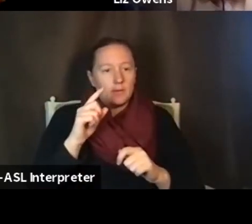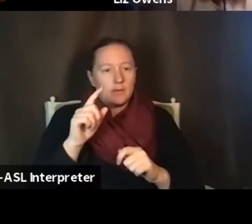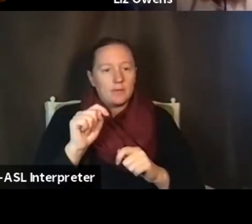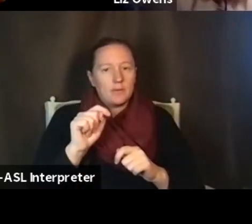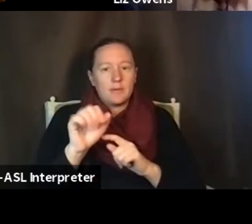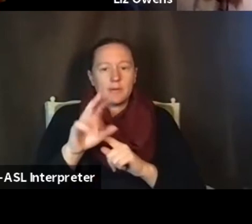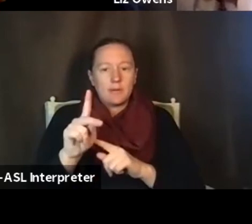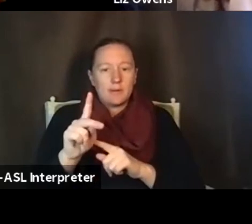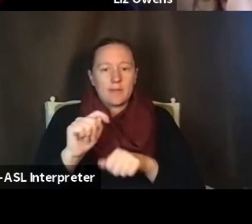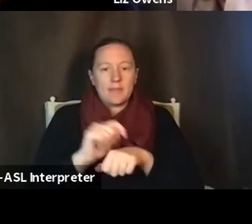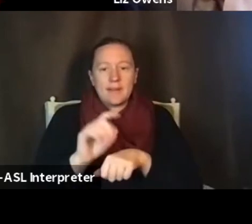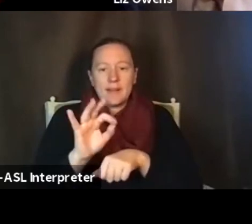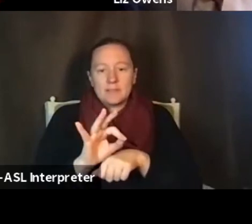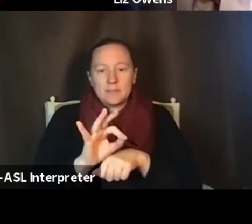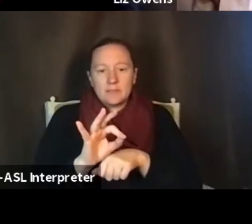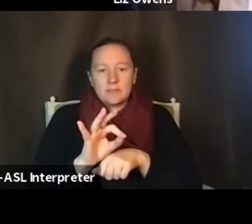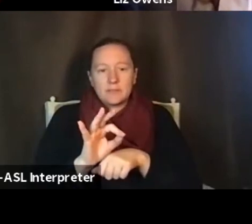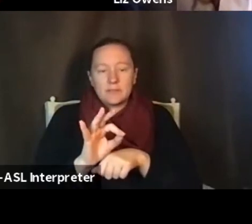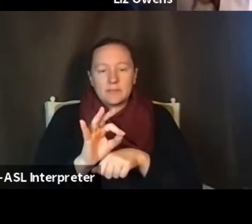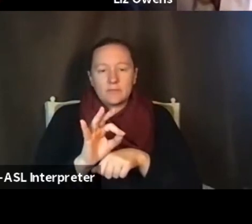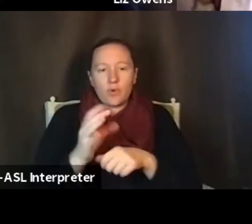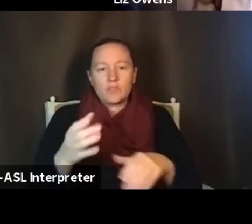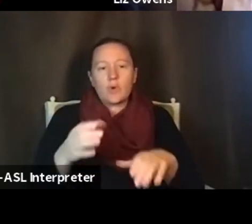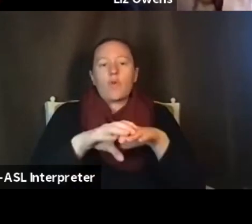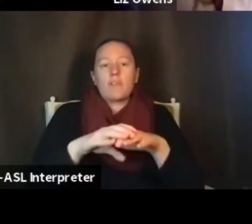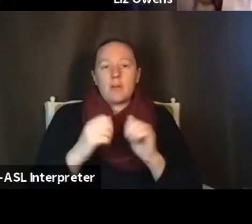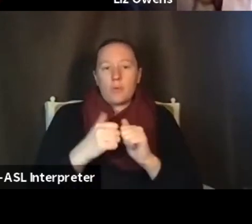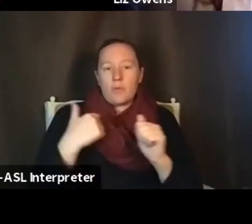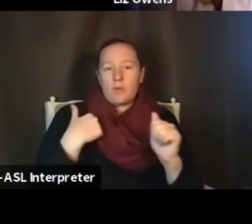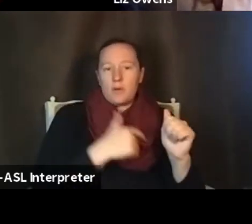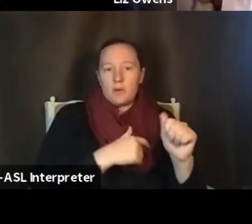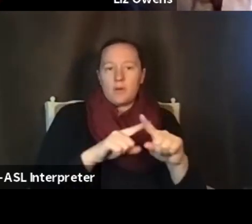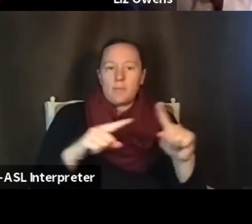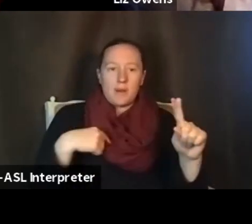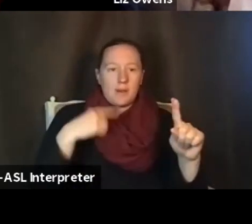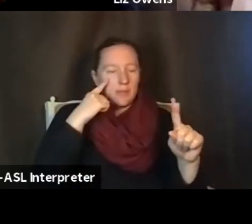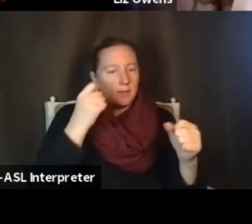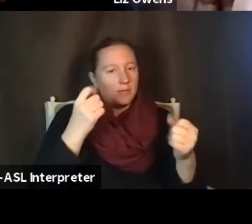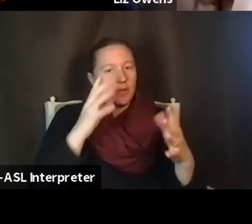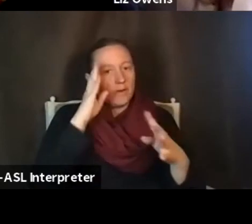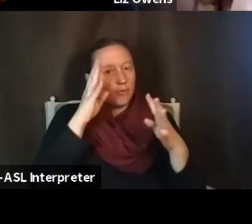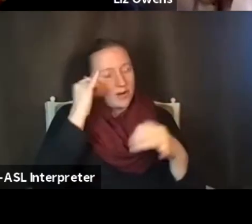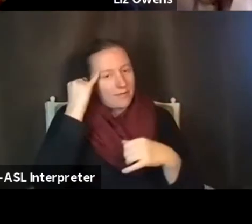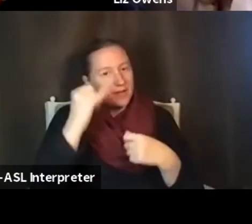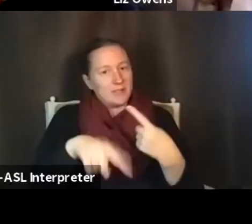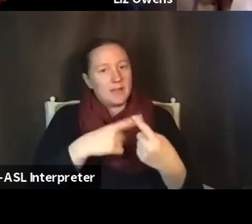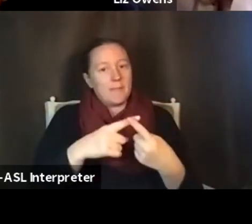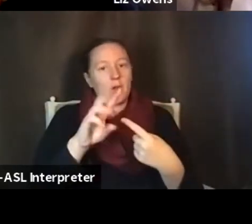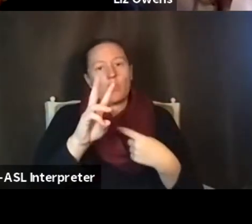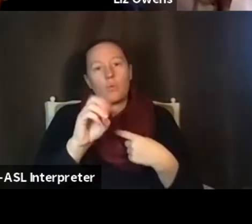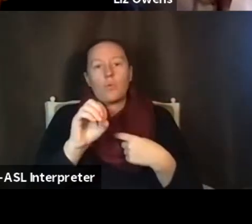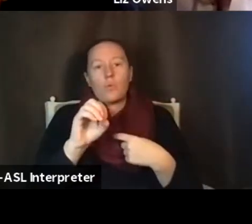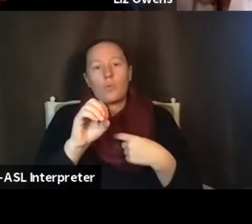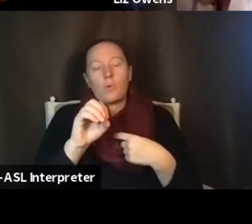needs next to each other. There's some overlap, there's some differences, but I think that's a great creative ideas about workforce for the future.